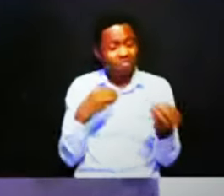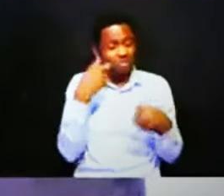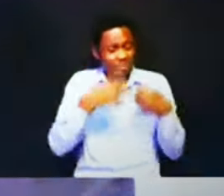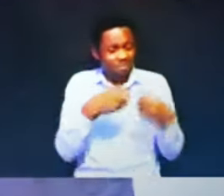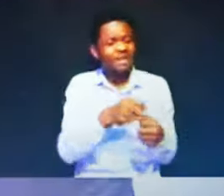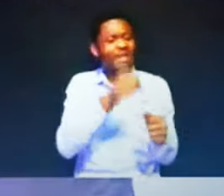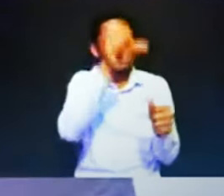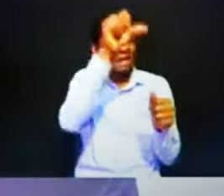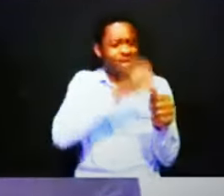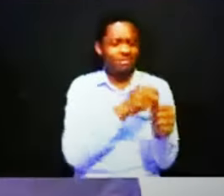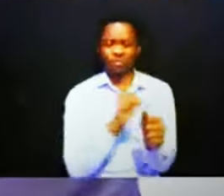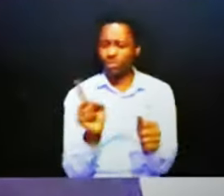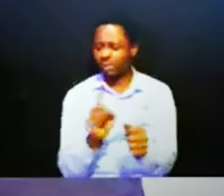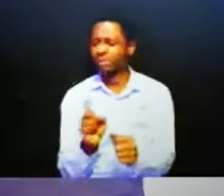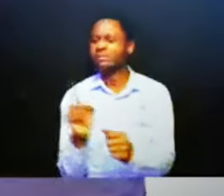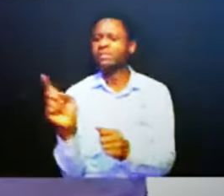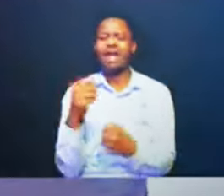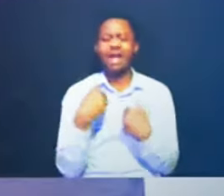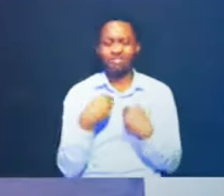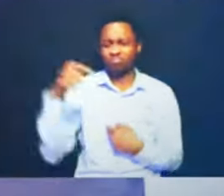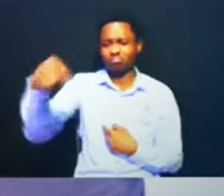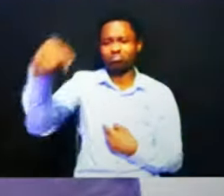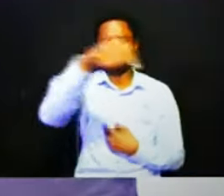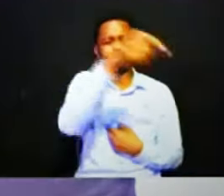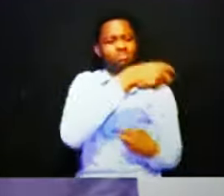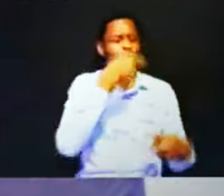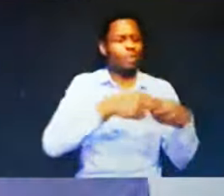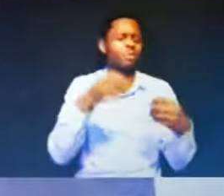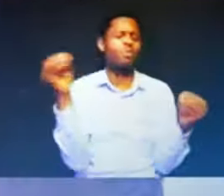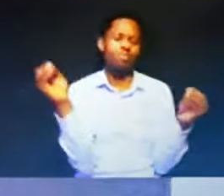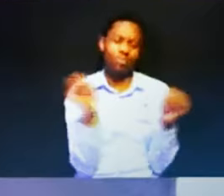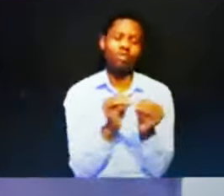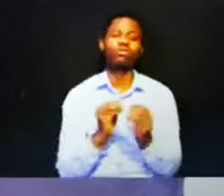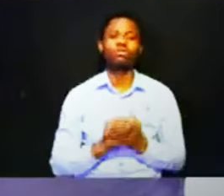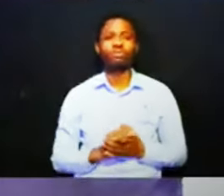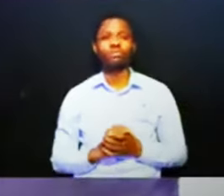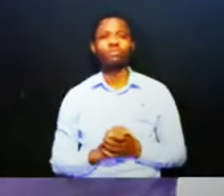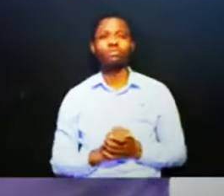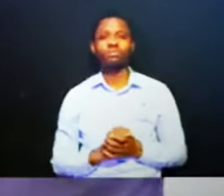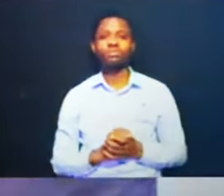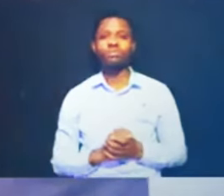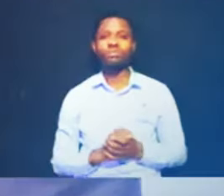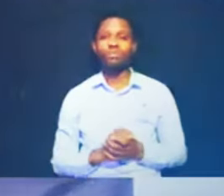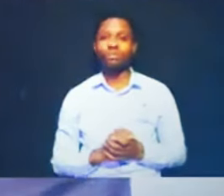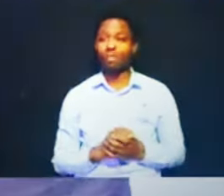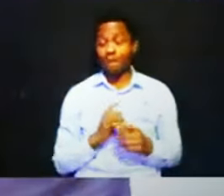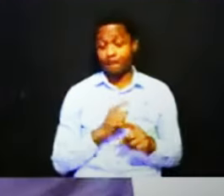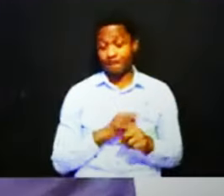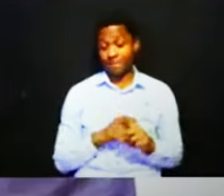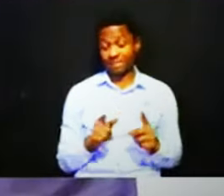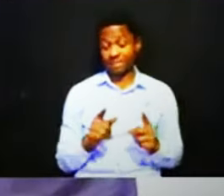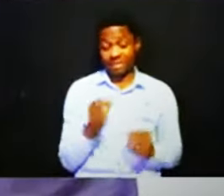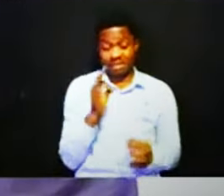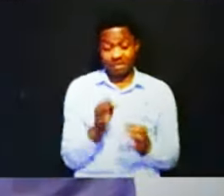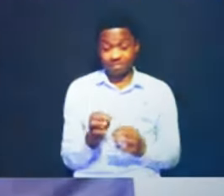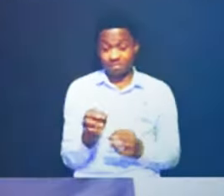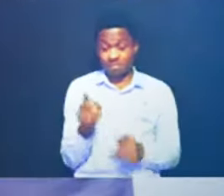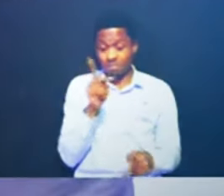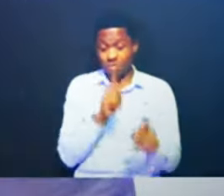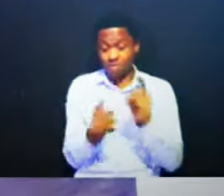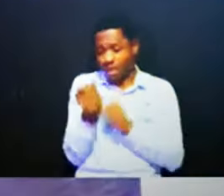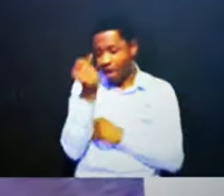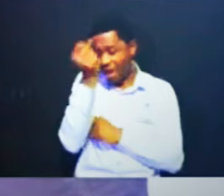issues everywhere. See, but the understanding that in life, things that